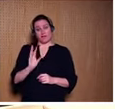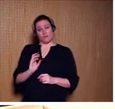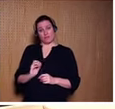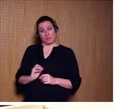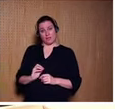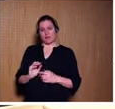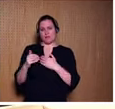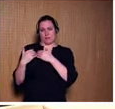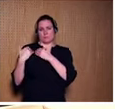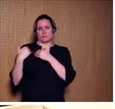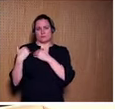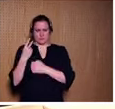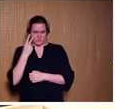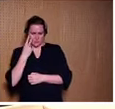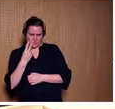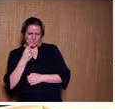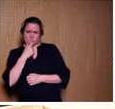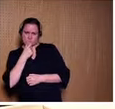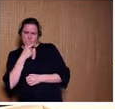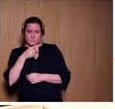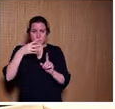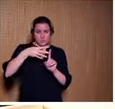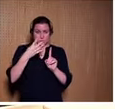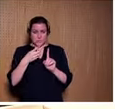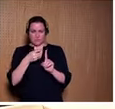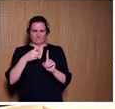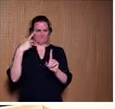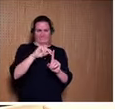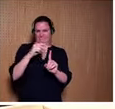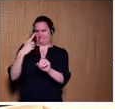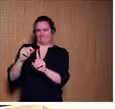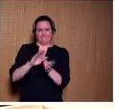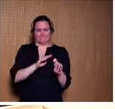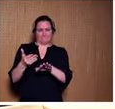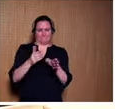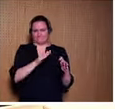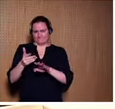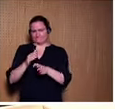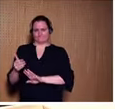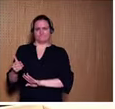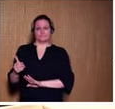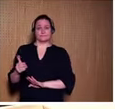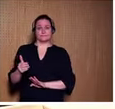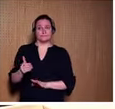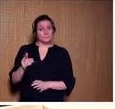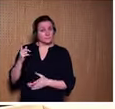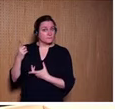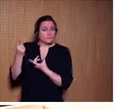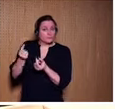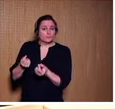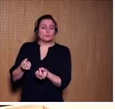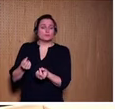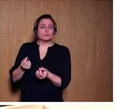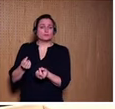wiping LGBTQ people away from the continent, they have to promote these ideas. These ideas are